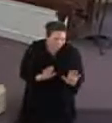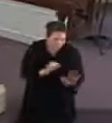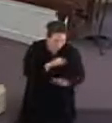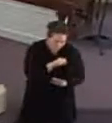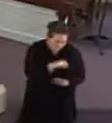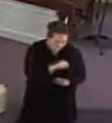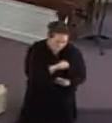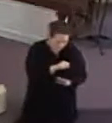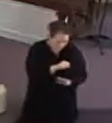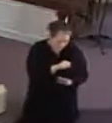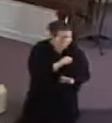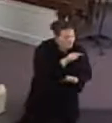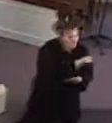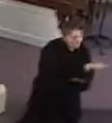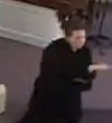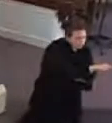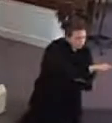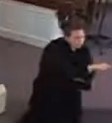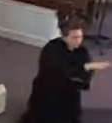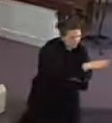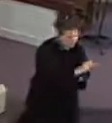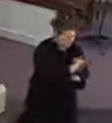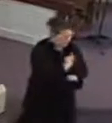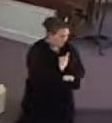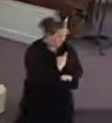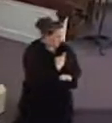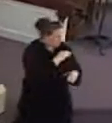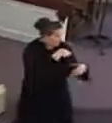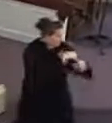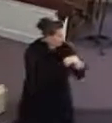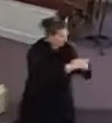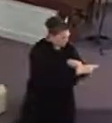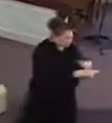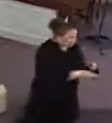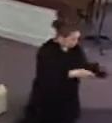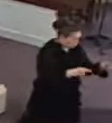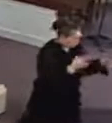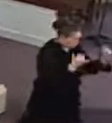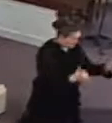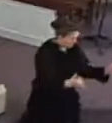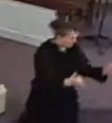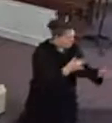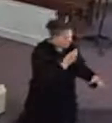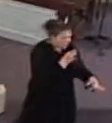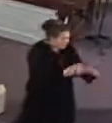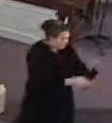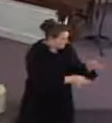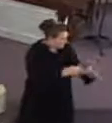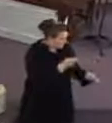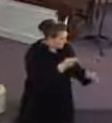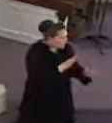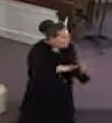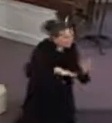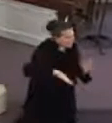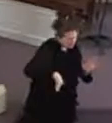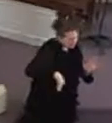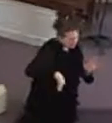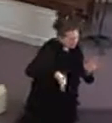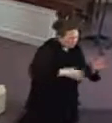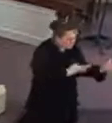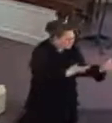Really, for you and I today, and I'm talking about us who are in this room today, justice delayed, amen, it can be termed by another